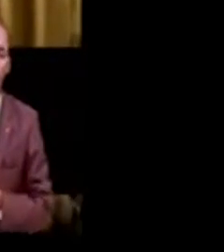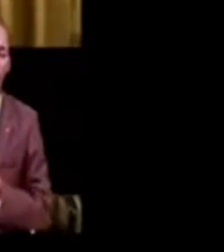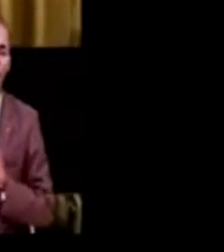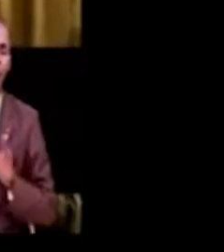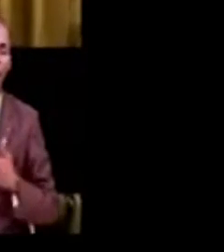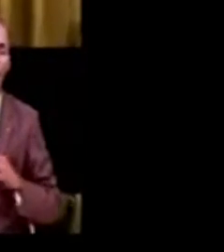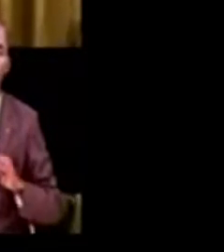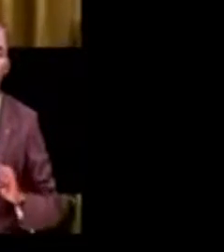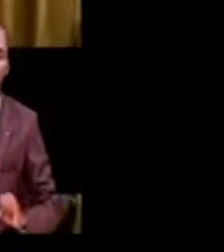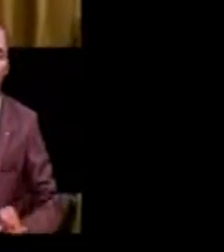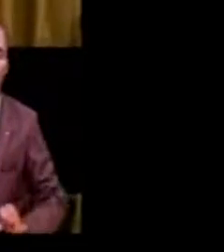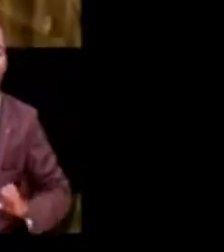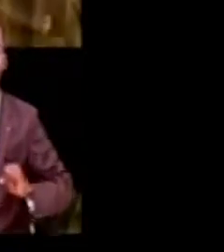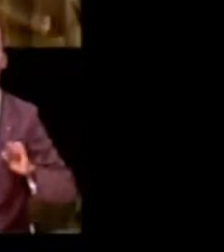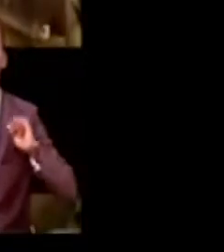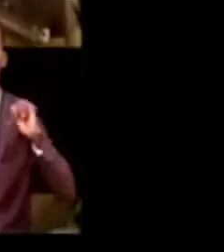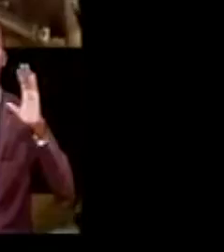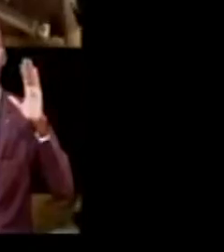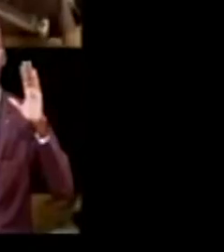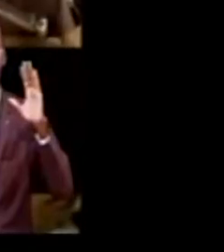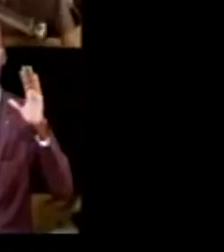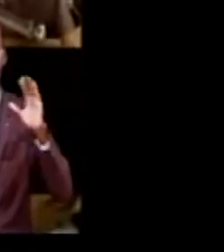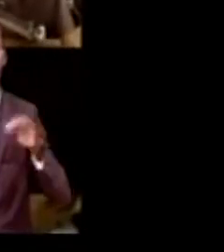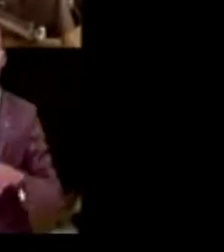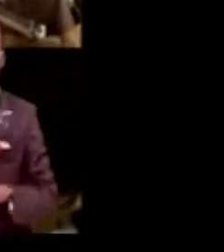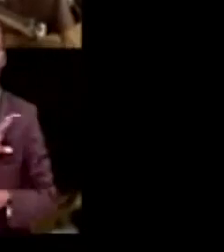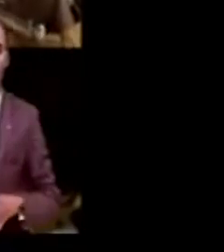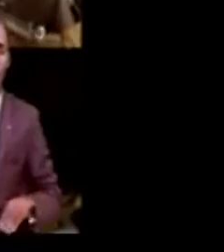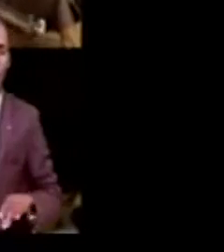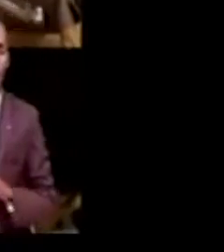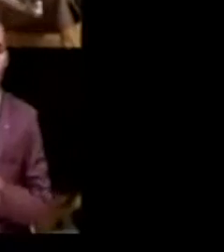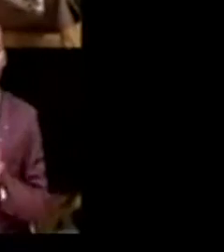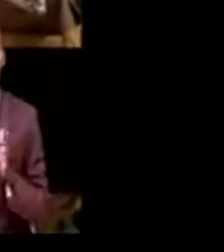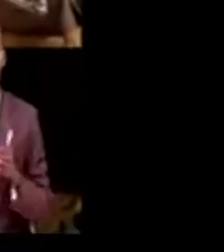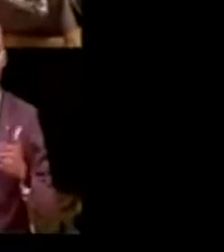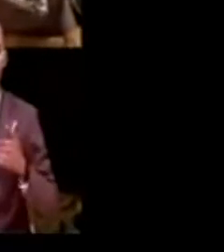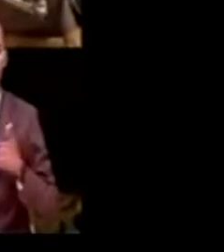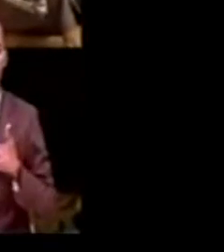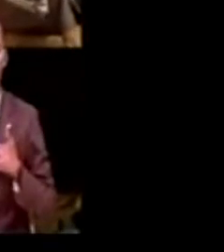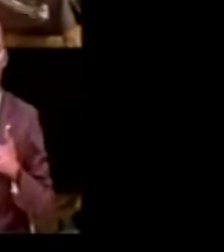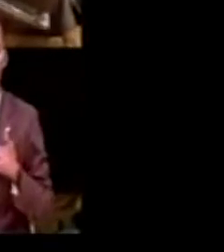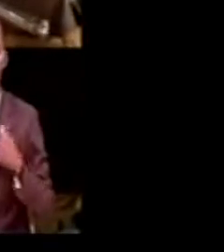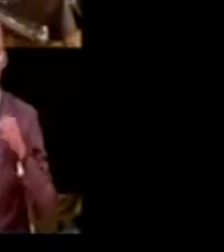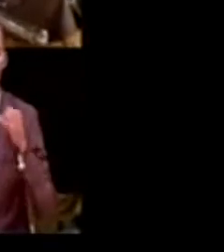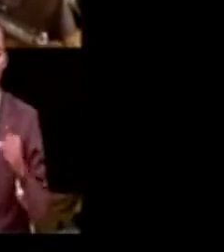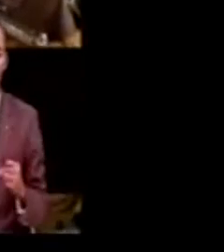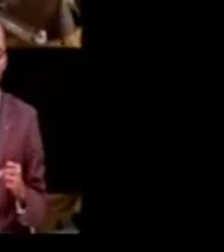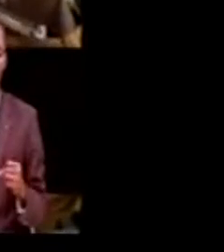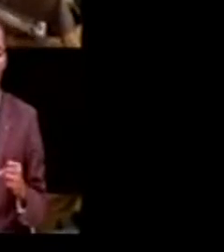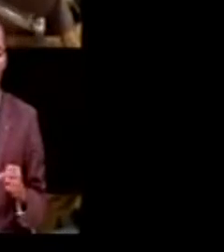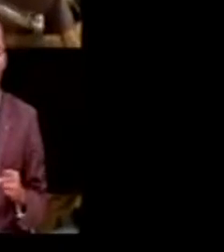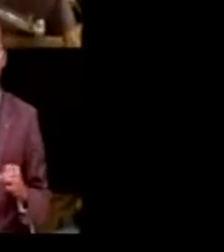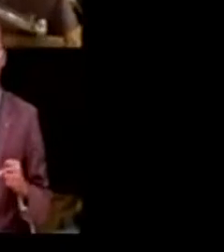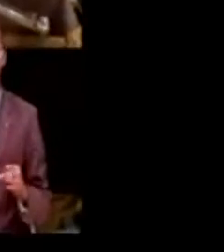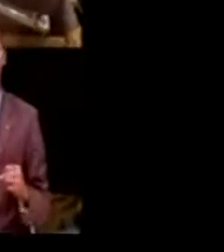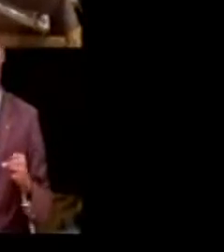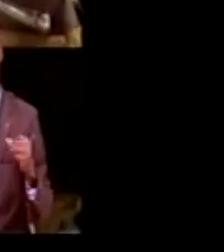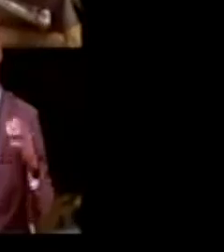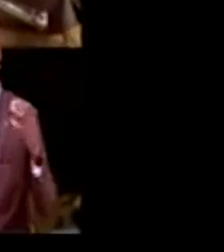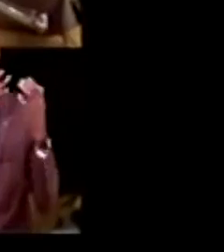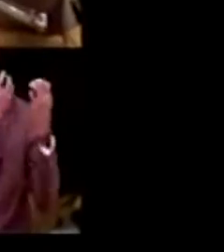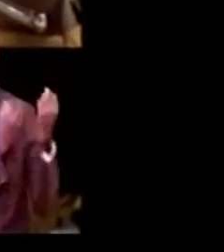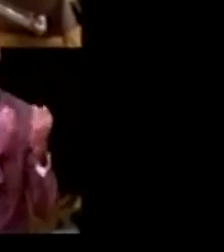Christ Jesus had the power, my heart surrender is.